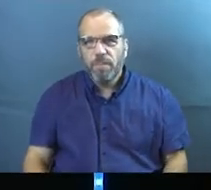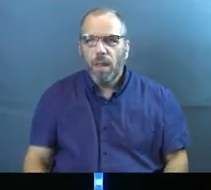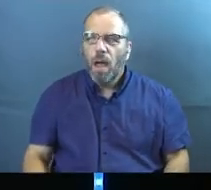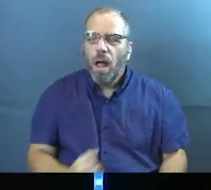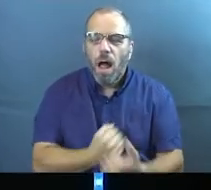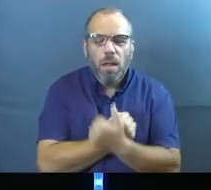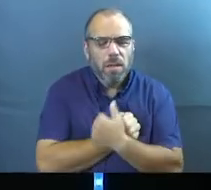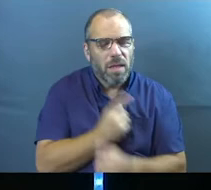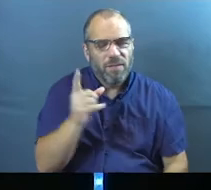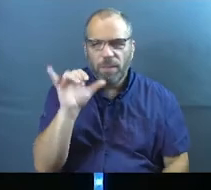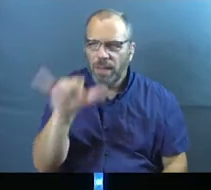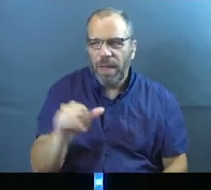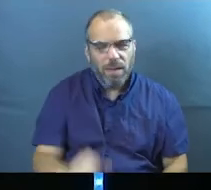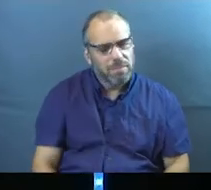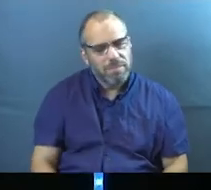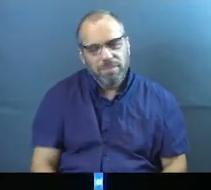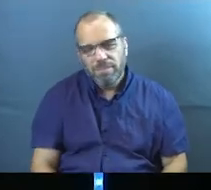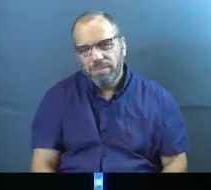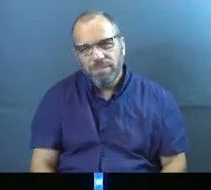that about him.